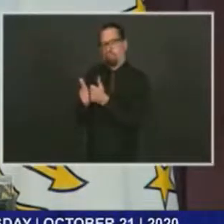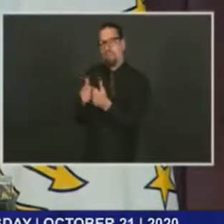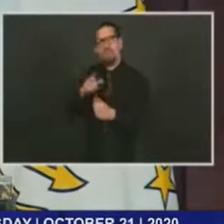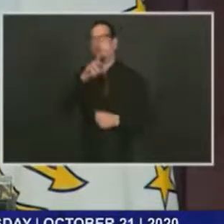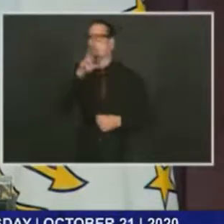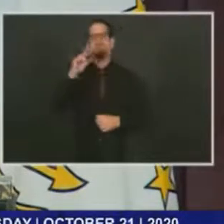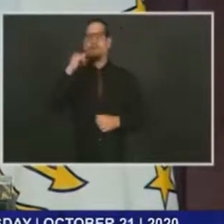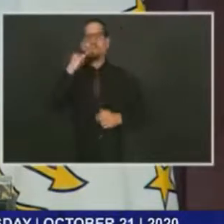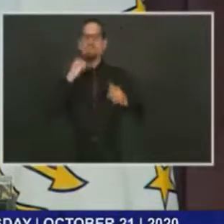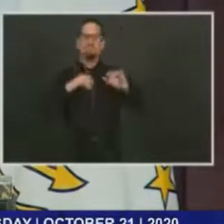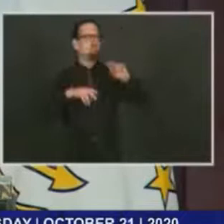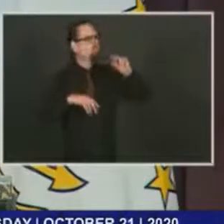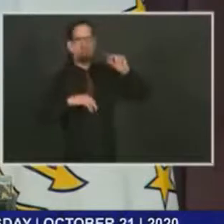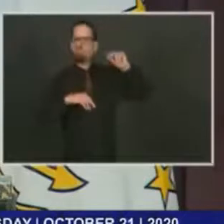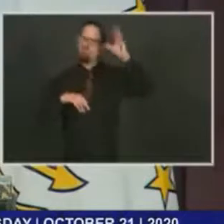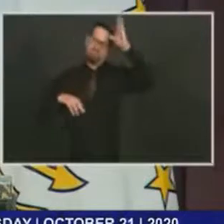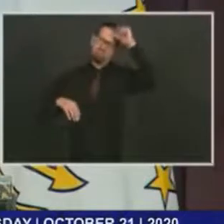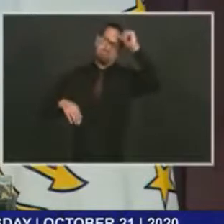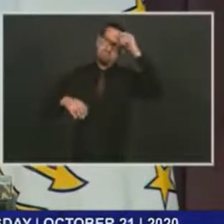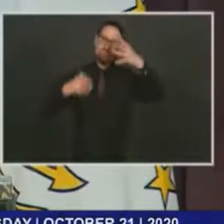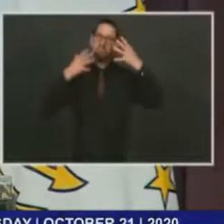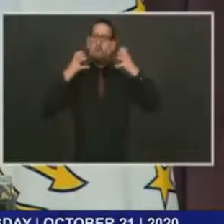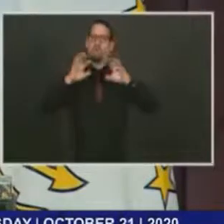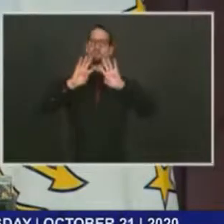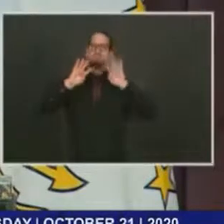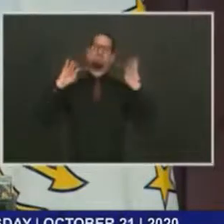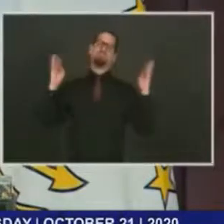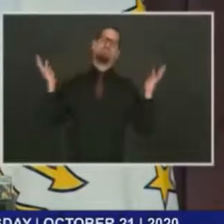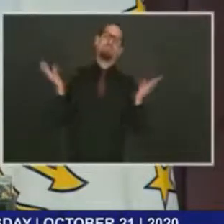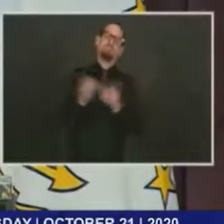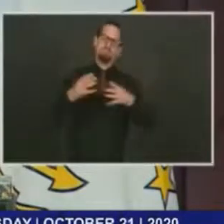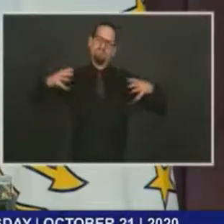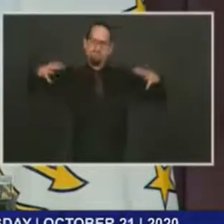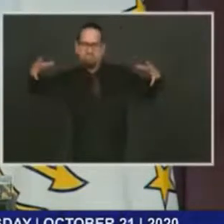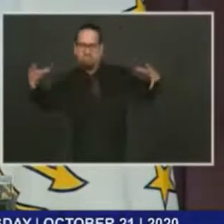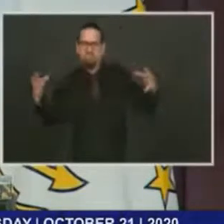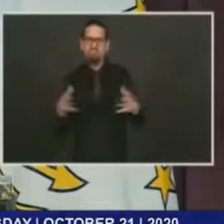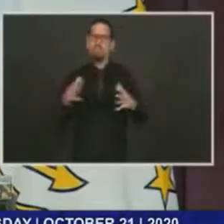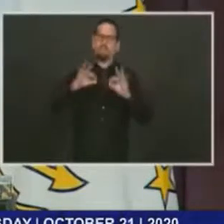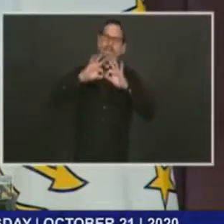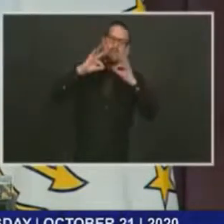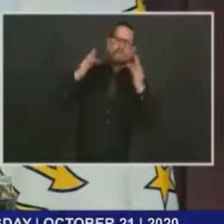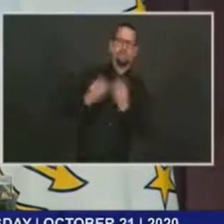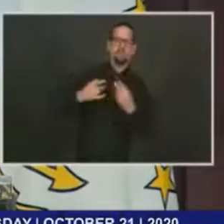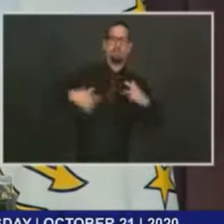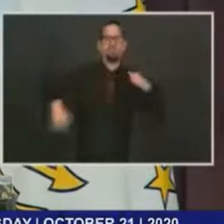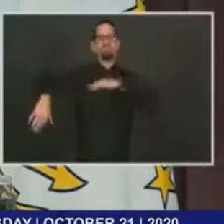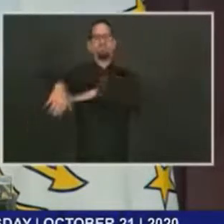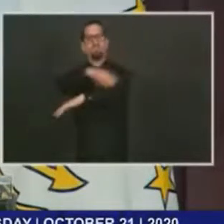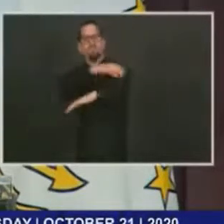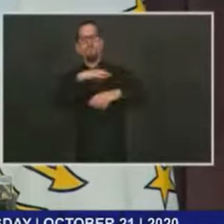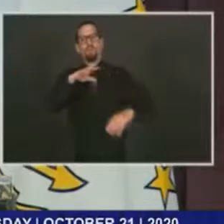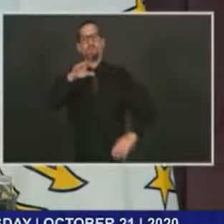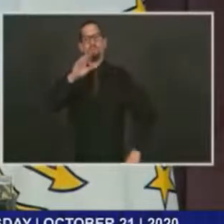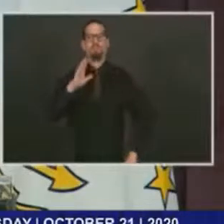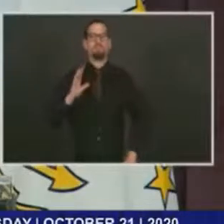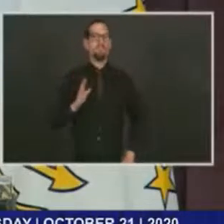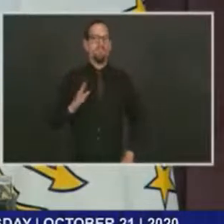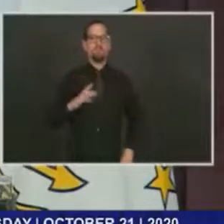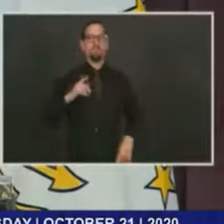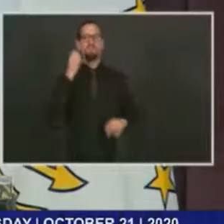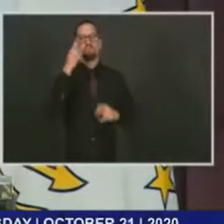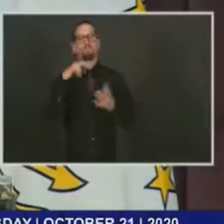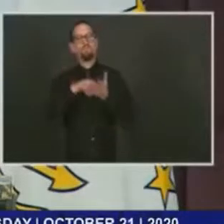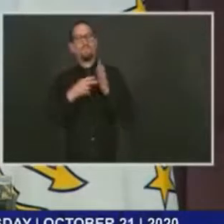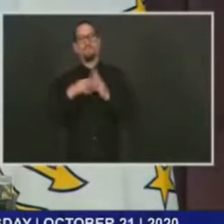be safe, fine, do that and be safe. But if you're going to do that, for the 14 days before Thanksgiving, I want